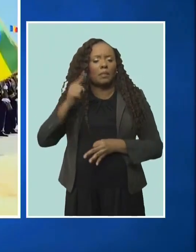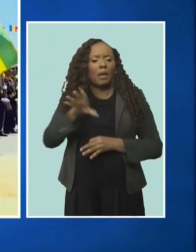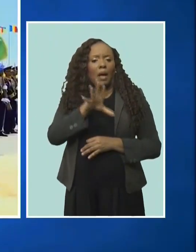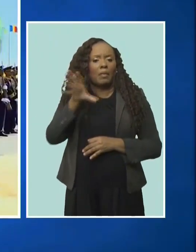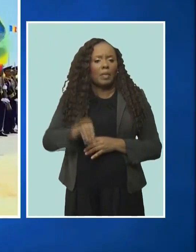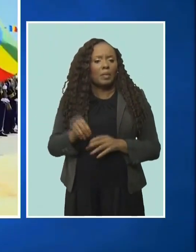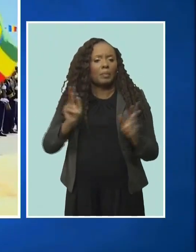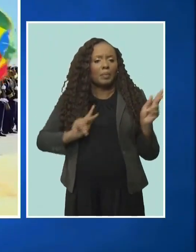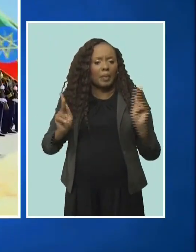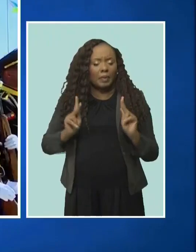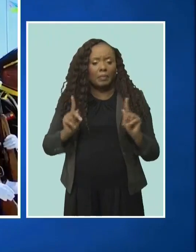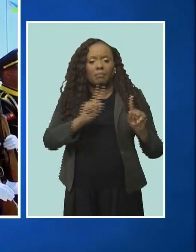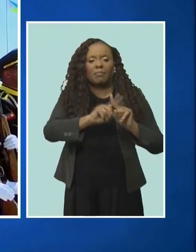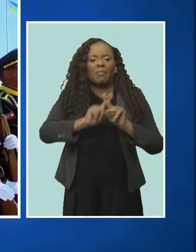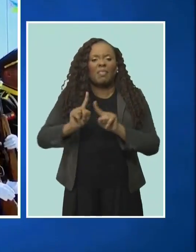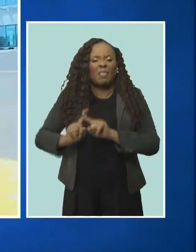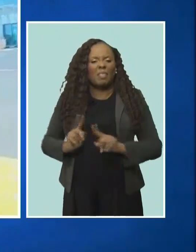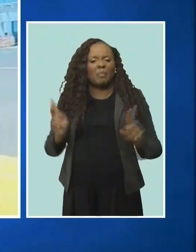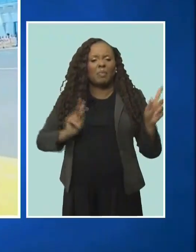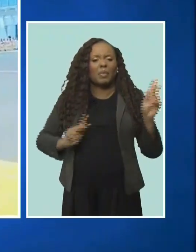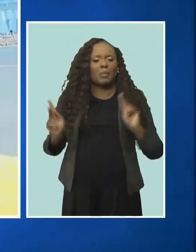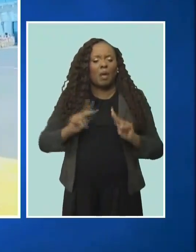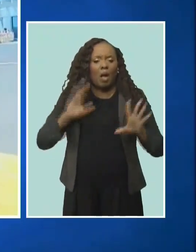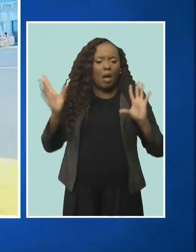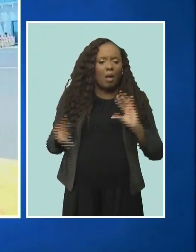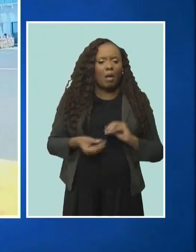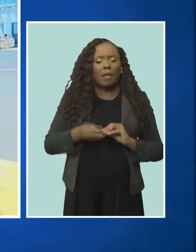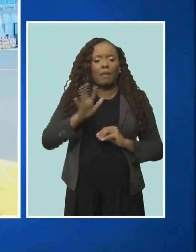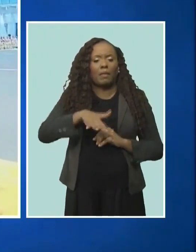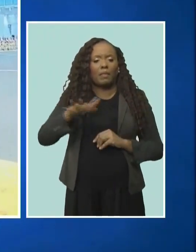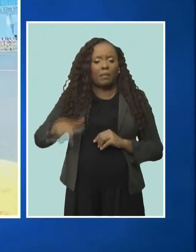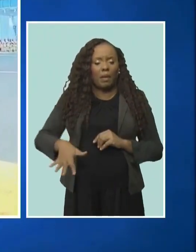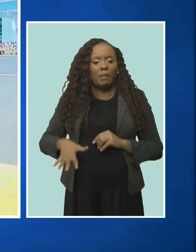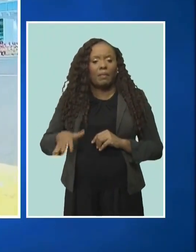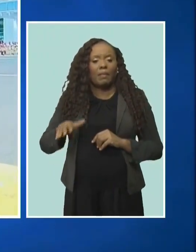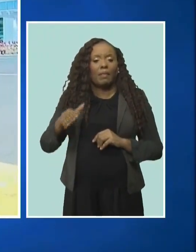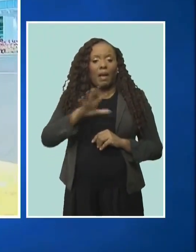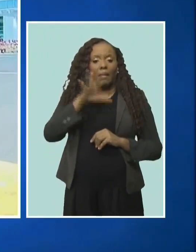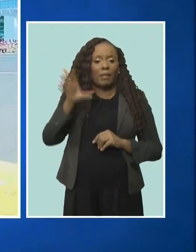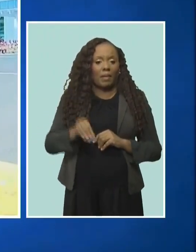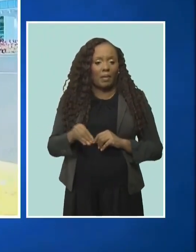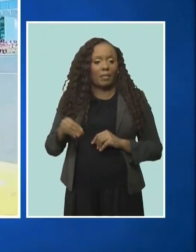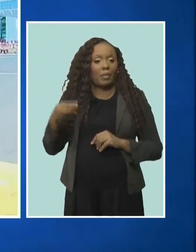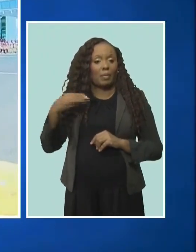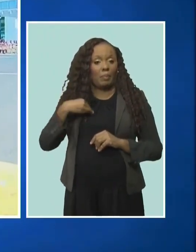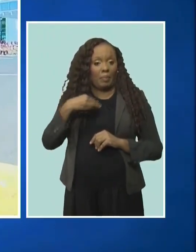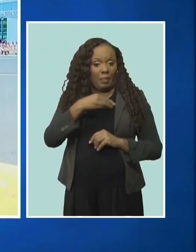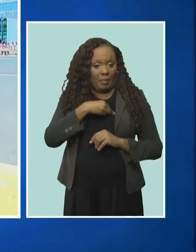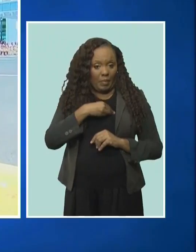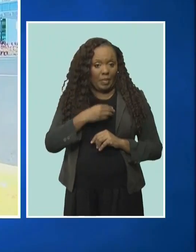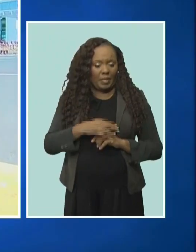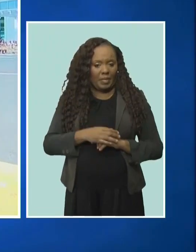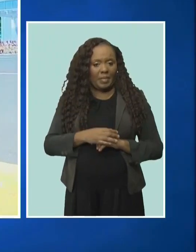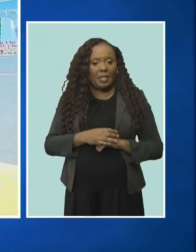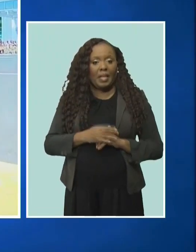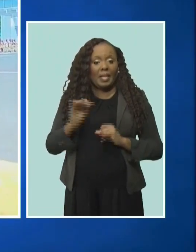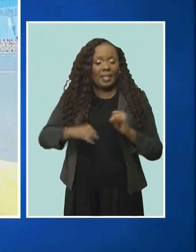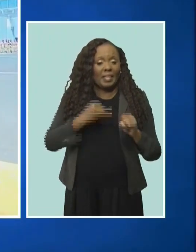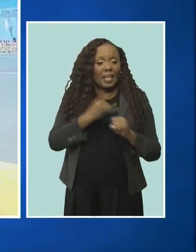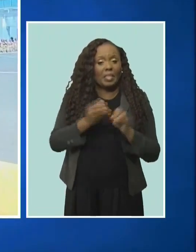of state and government from all 55 AU member states, alongside leaders from international